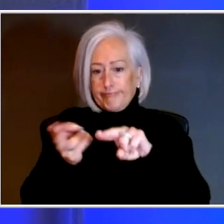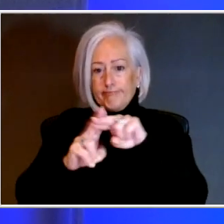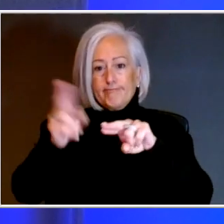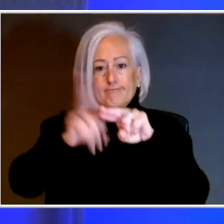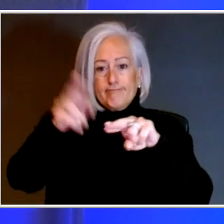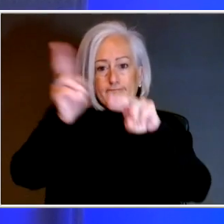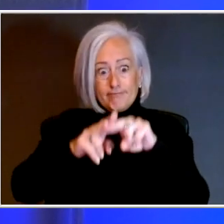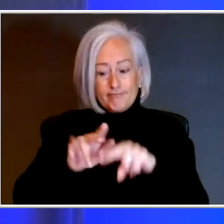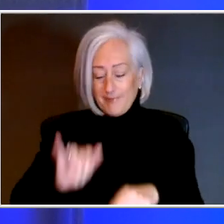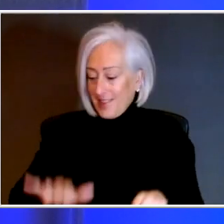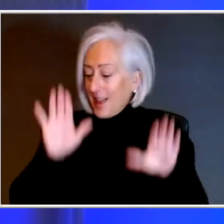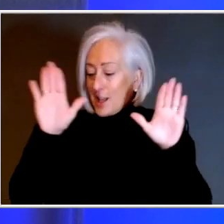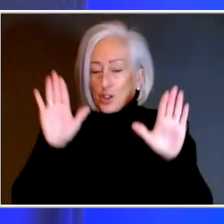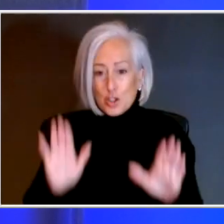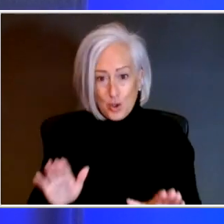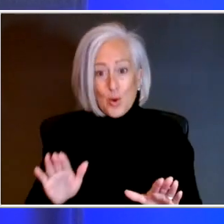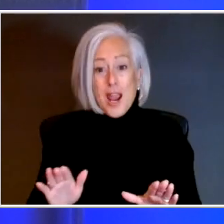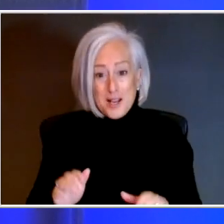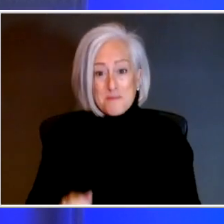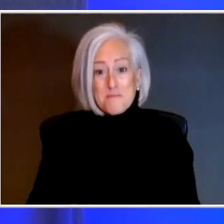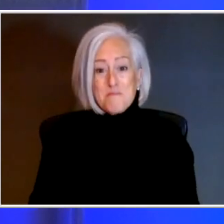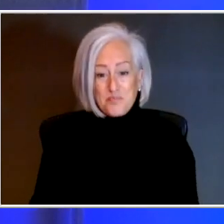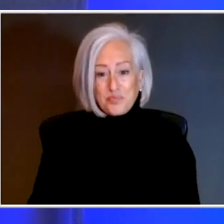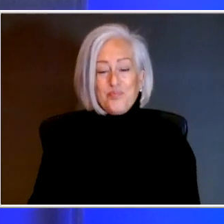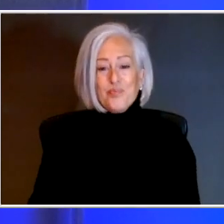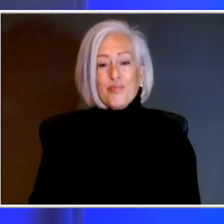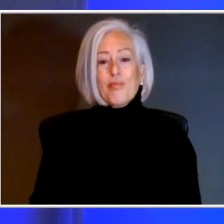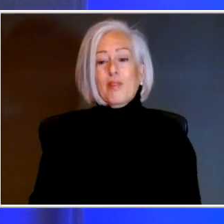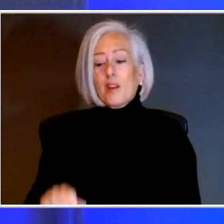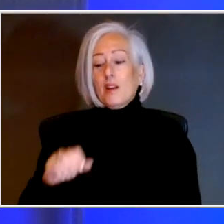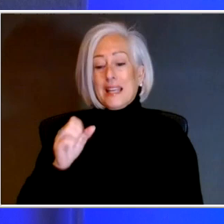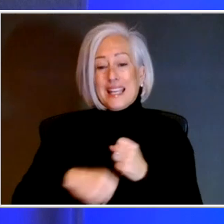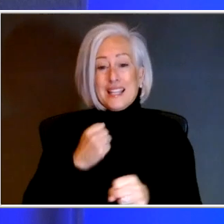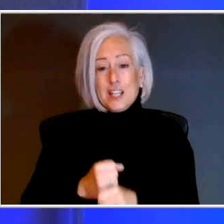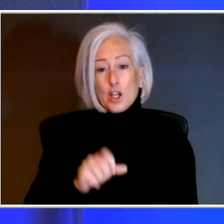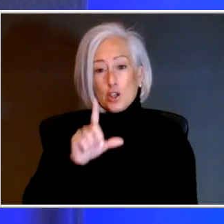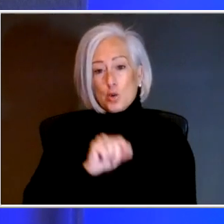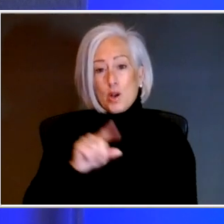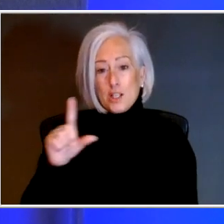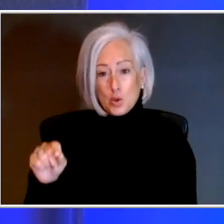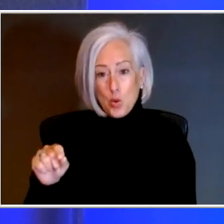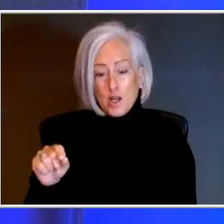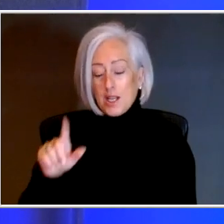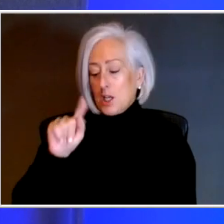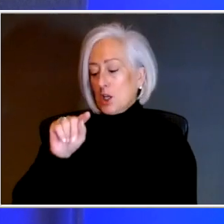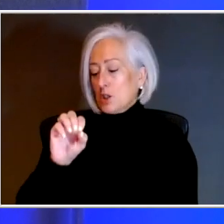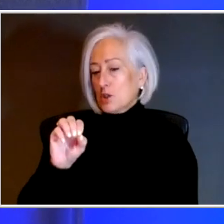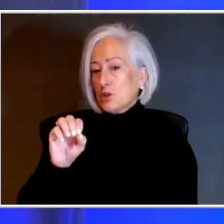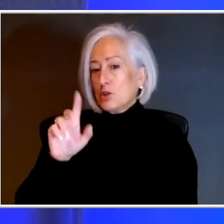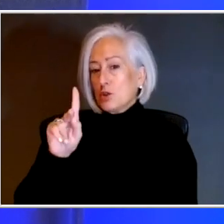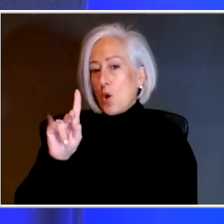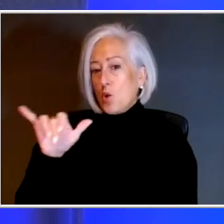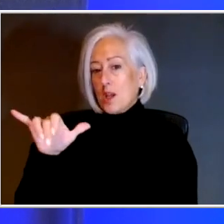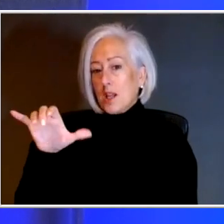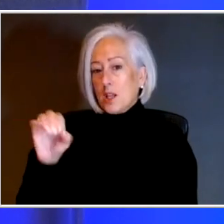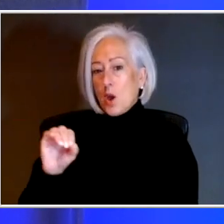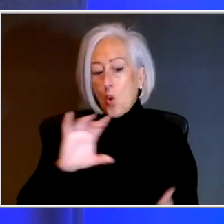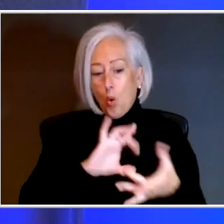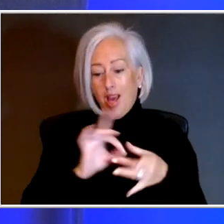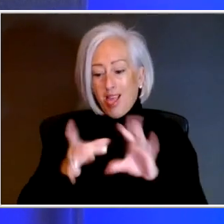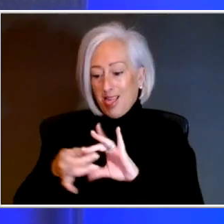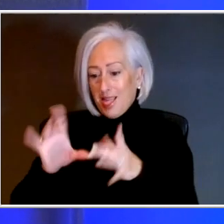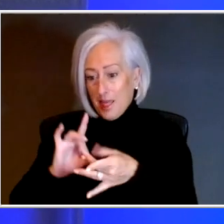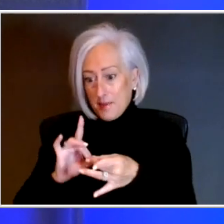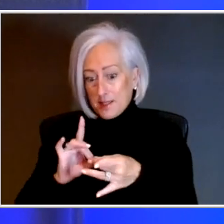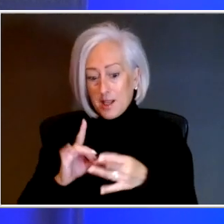great. So there's the, in 2020 in the Tokyo Olympics, we had almost near equal